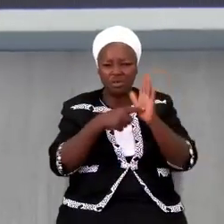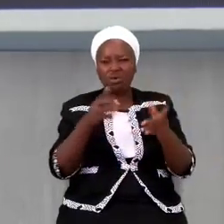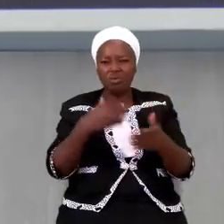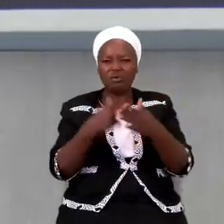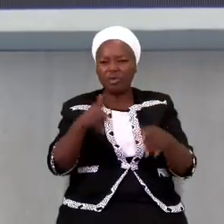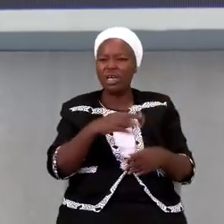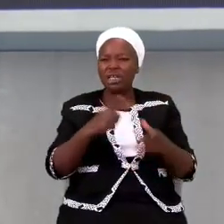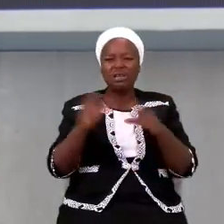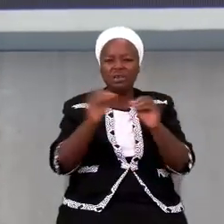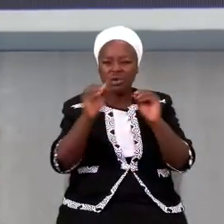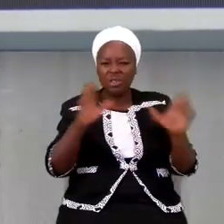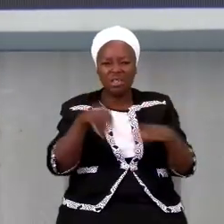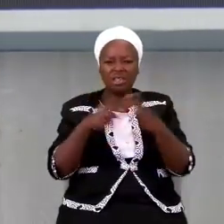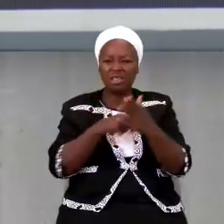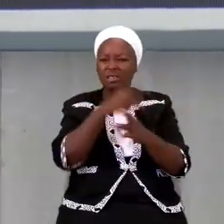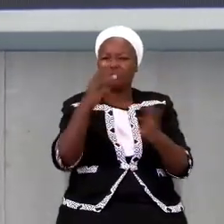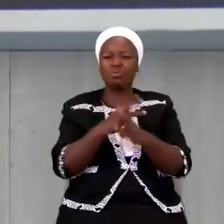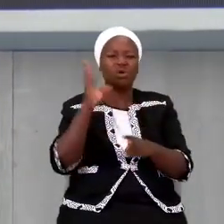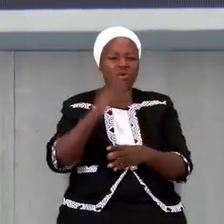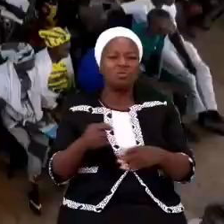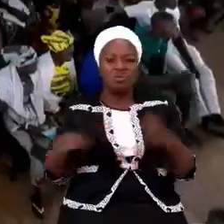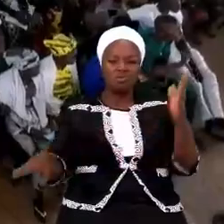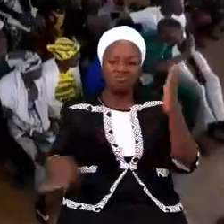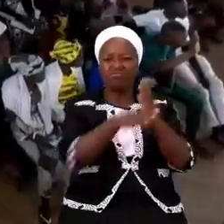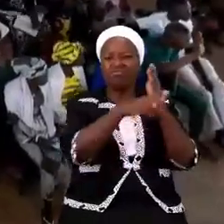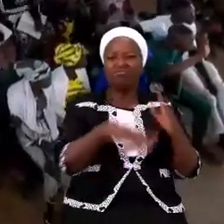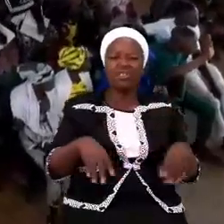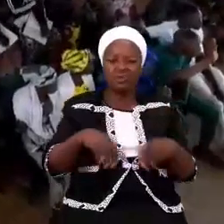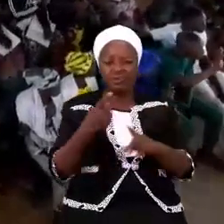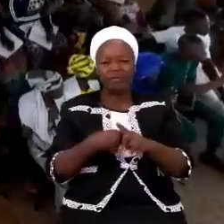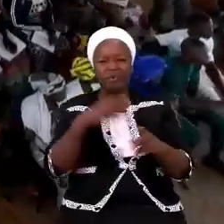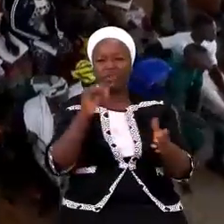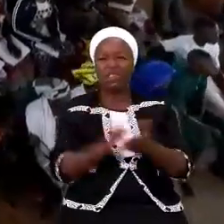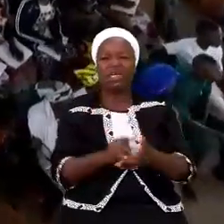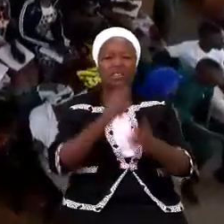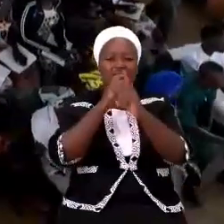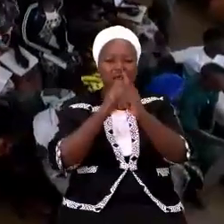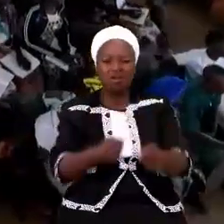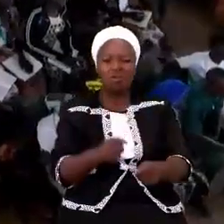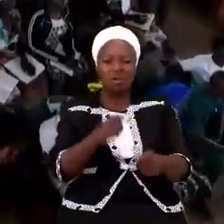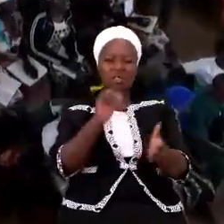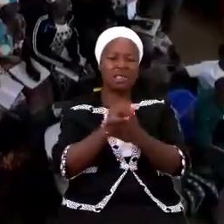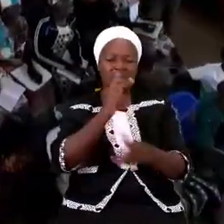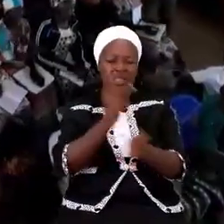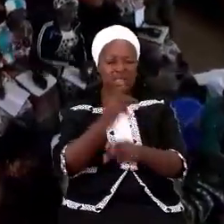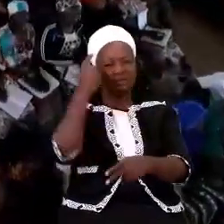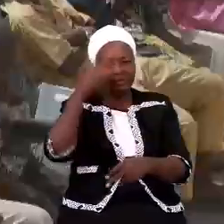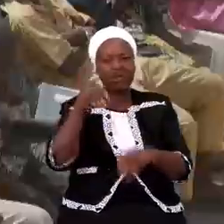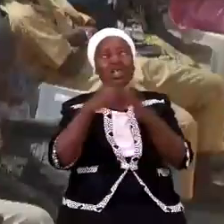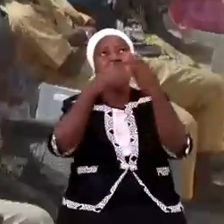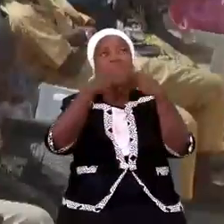reward reserved for you in heaven, in Jesus' name. Reward for you.